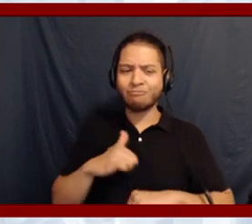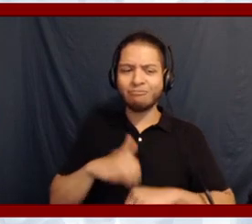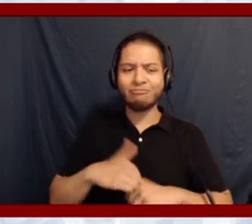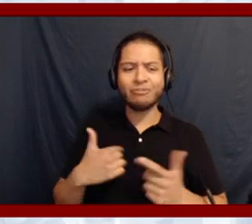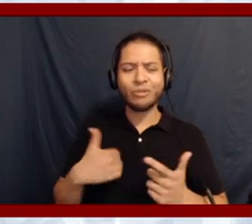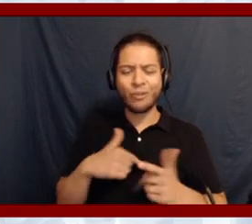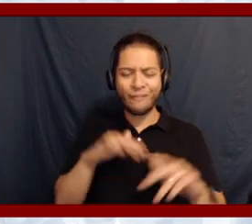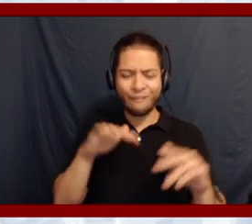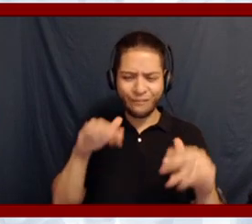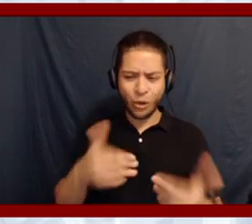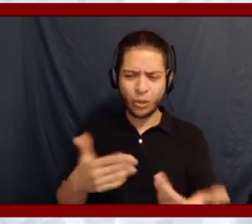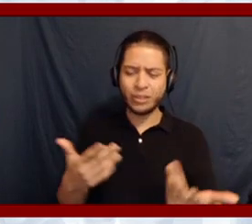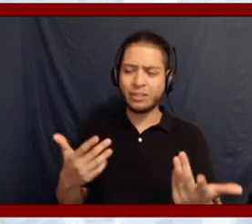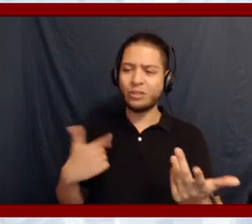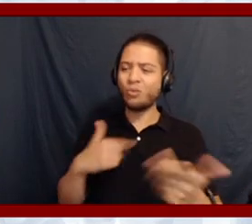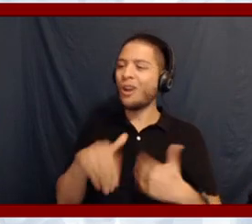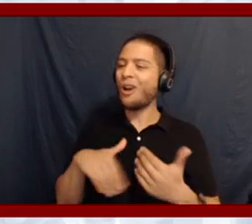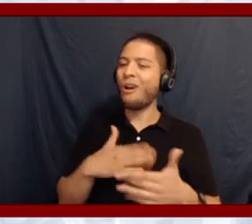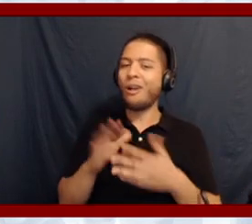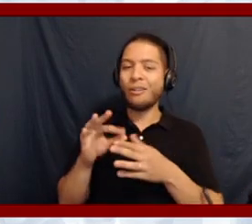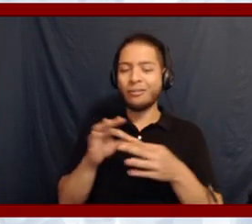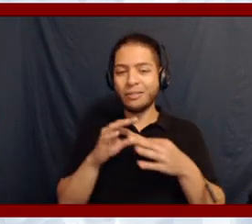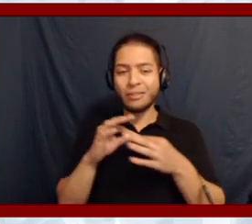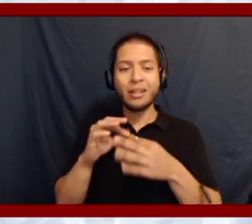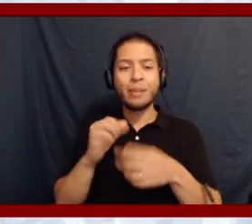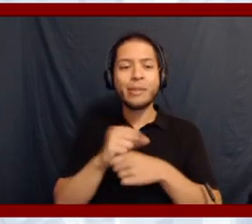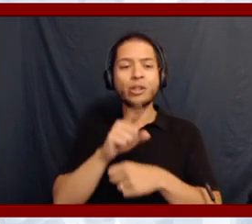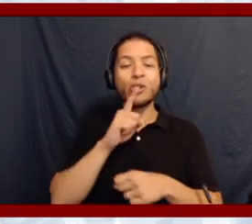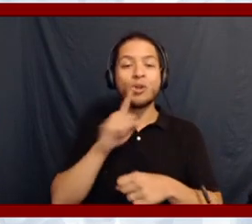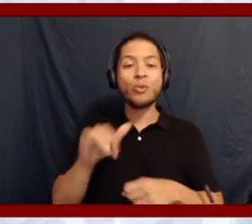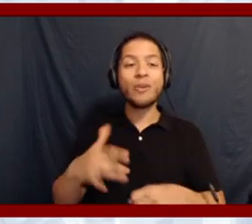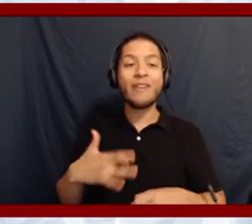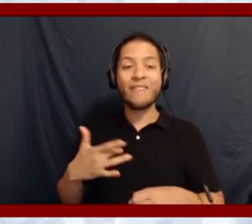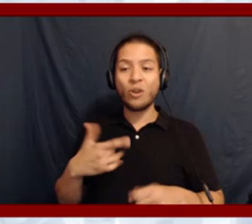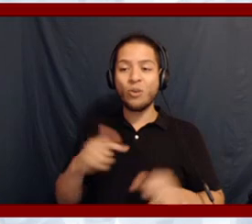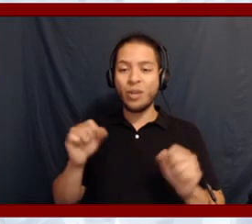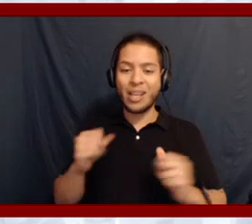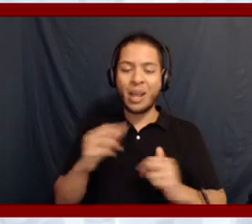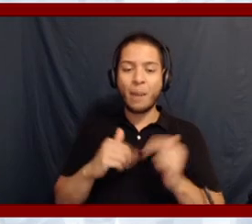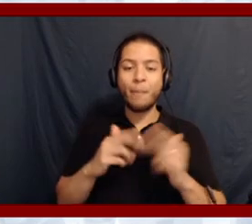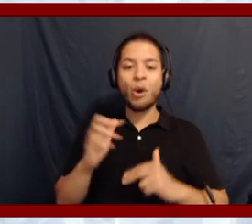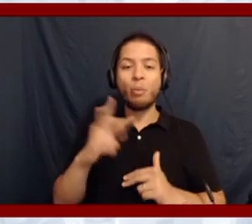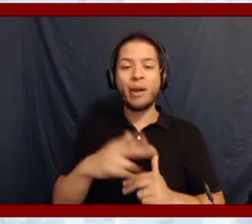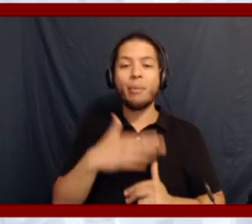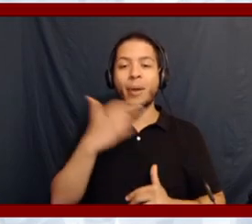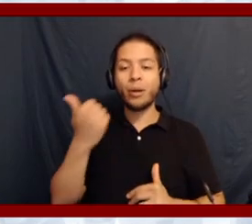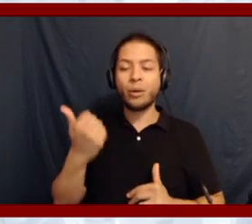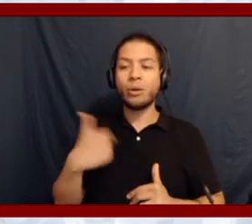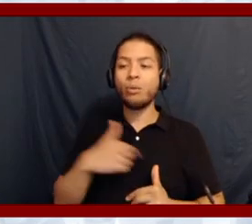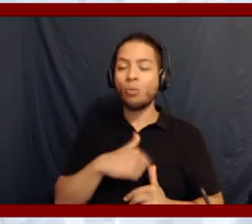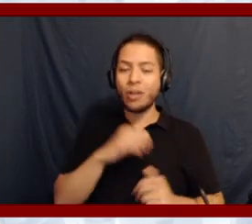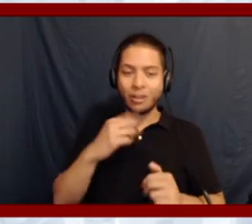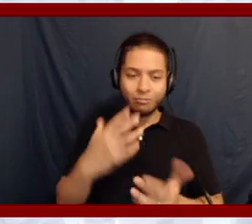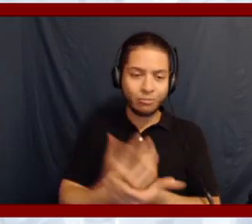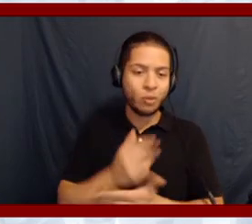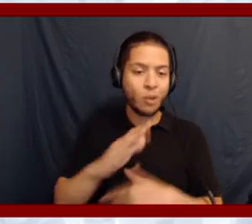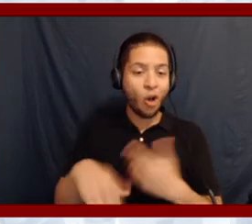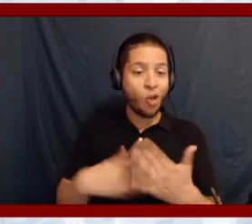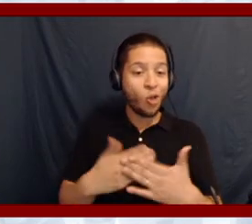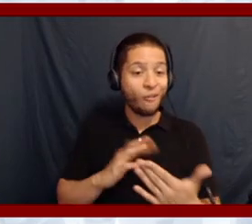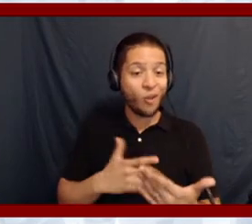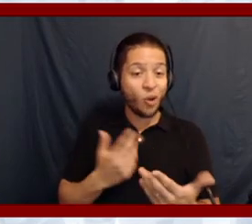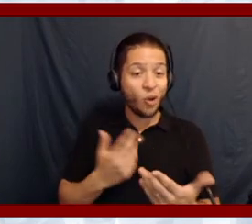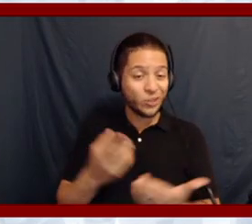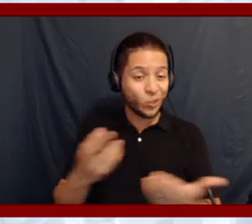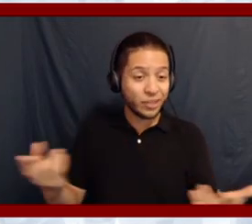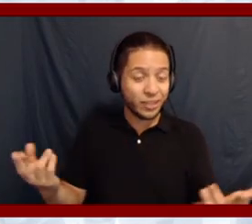Let's maintain a level of urgency to make sure we're building back better, using every resource we can to help provide better access